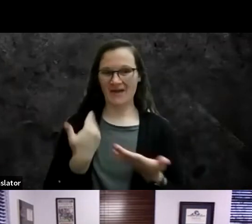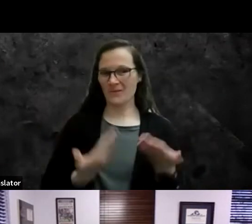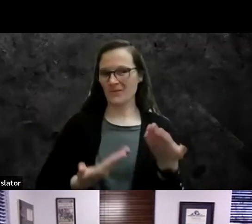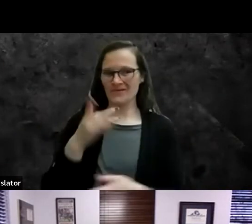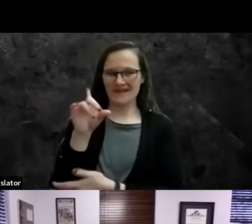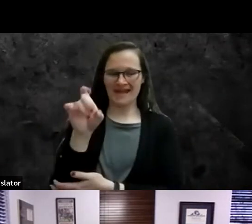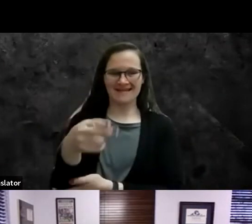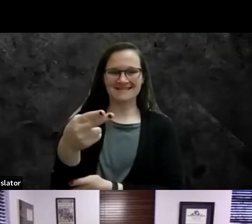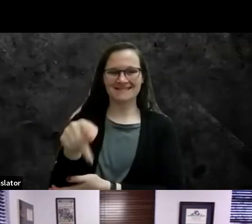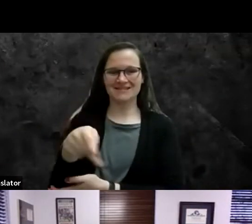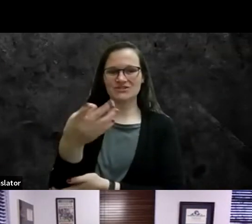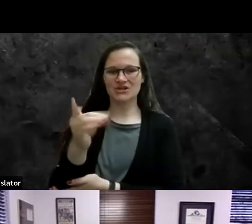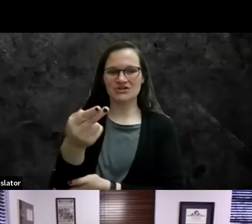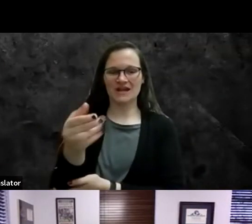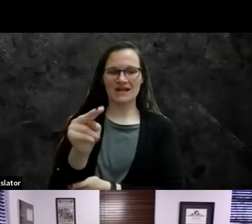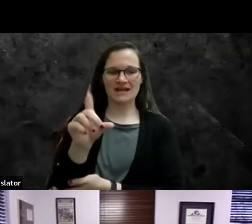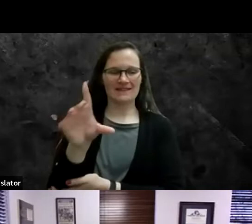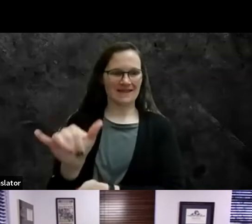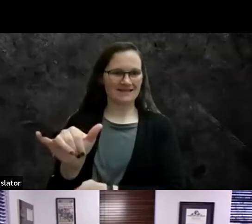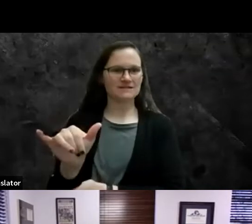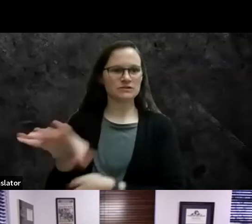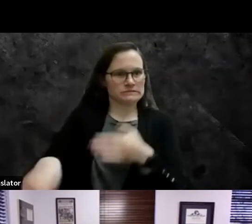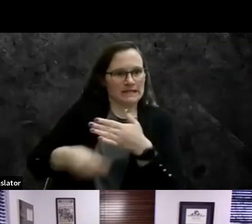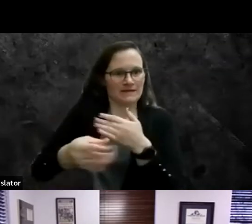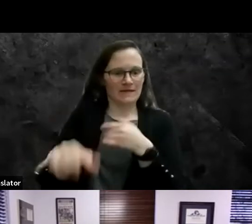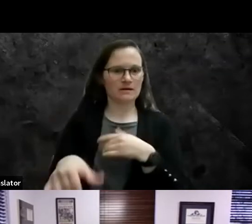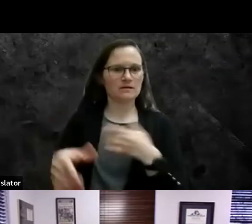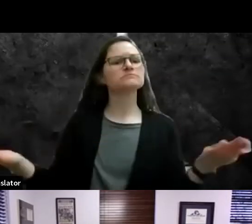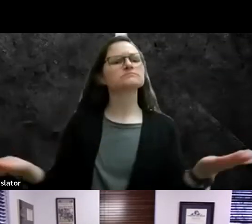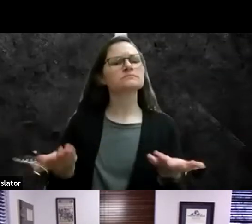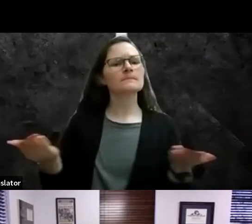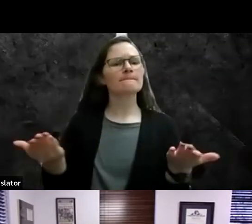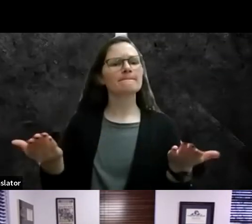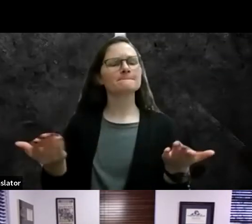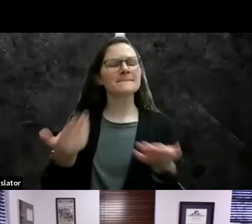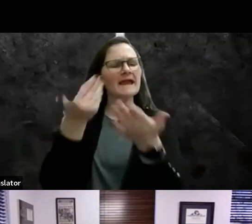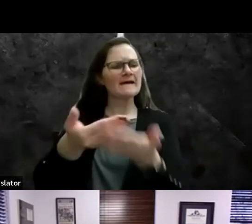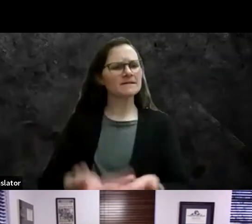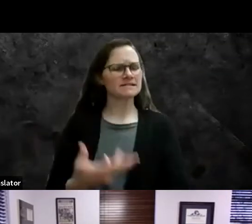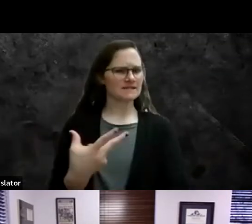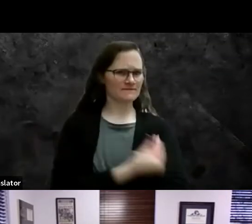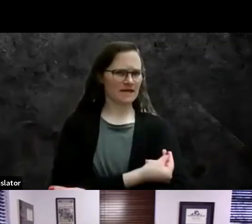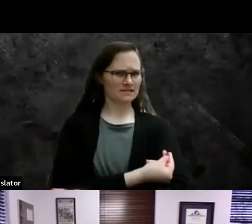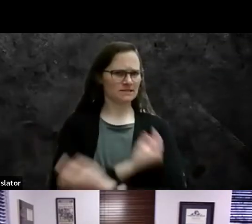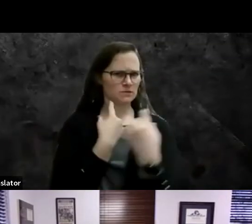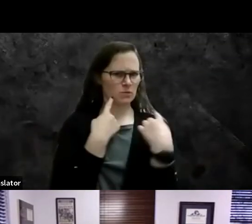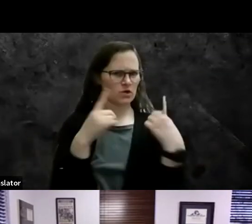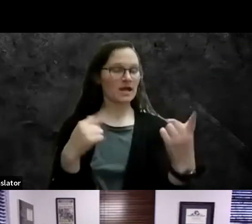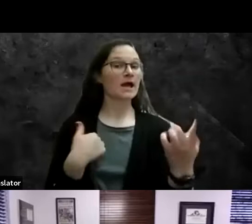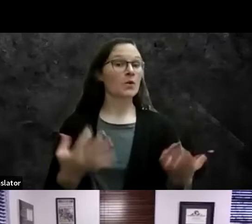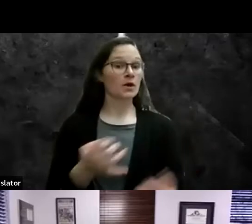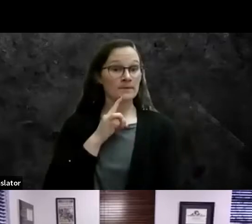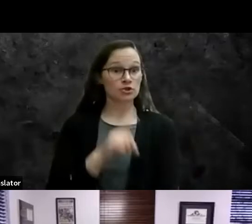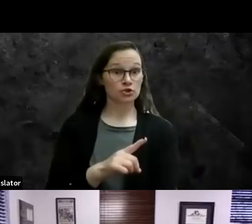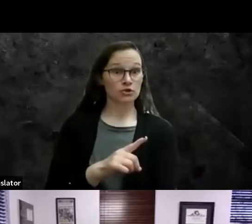to help with just a little bit of it, but what I want to talk about is what evidence do you have the vax is working? That's why I wanted to make sure that I pose that in our